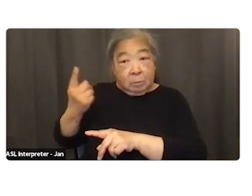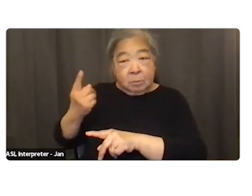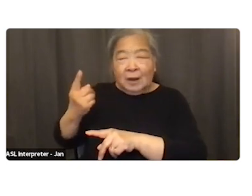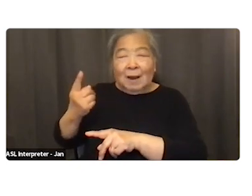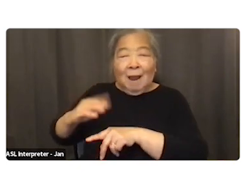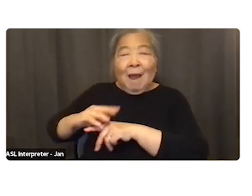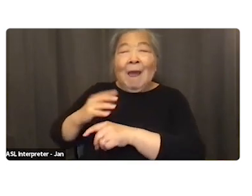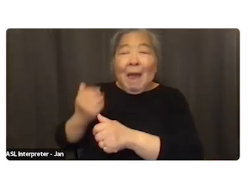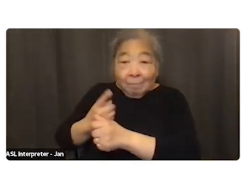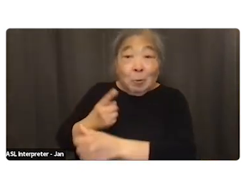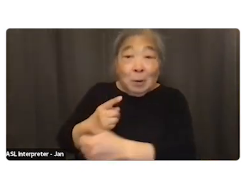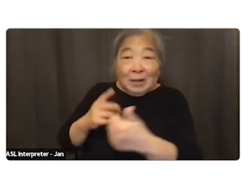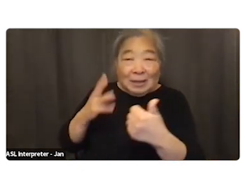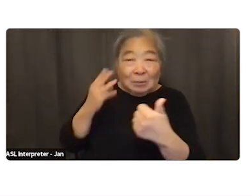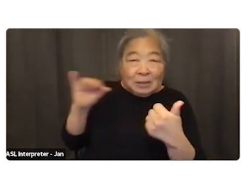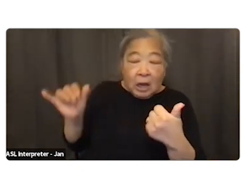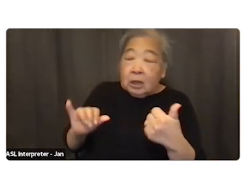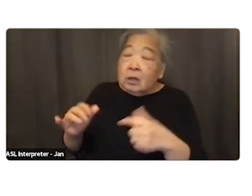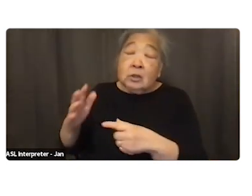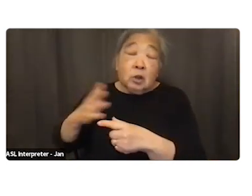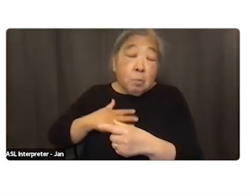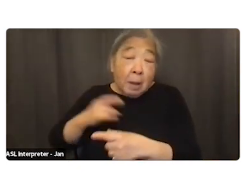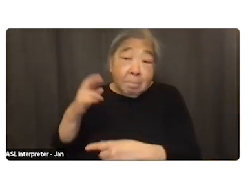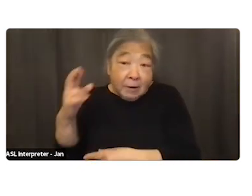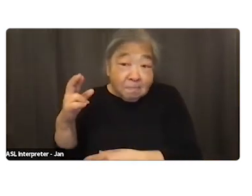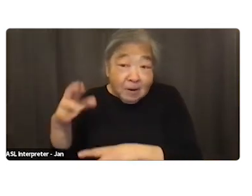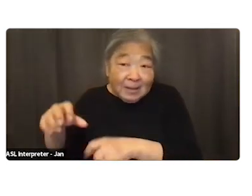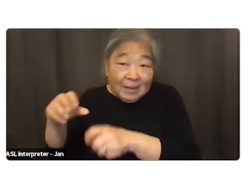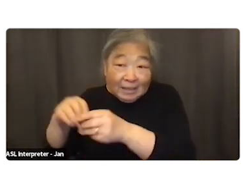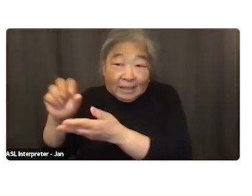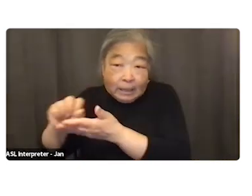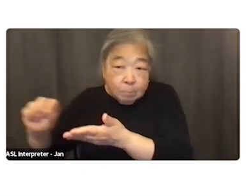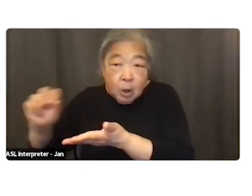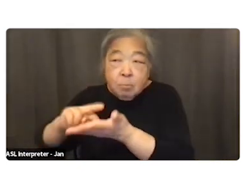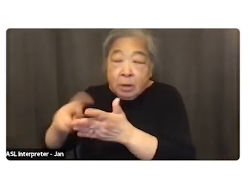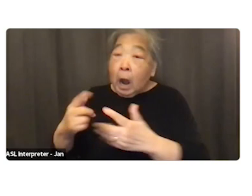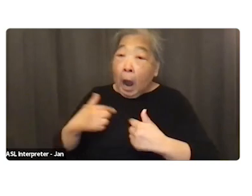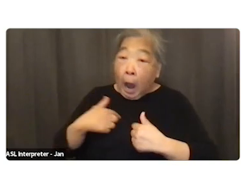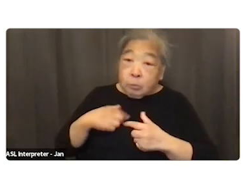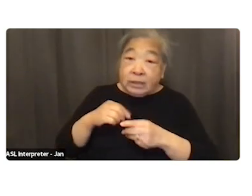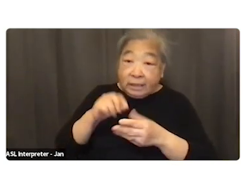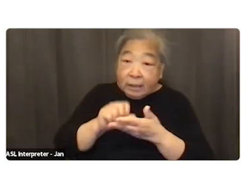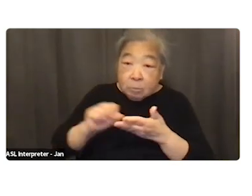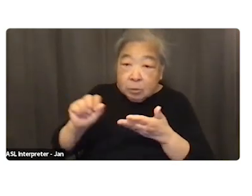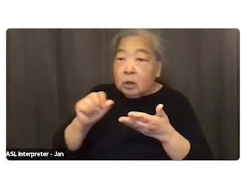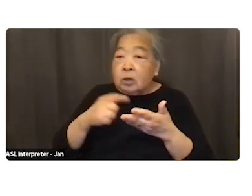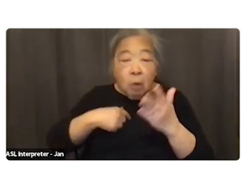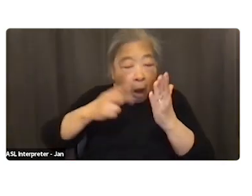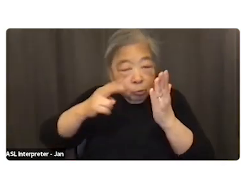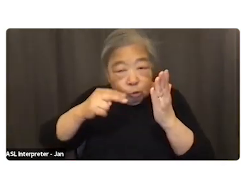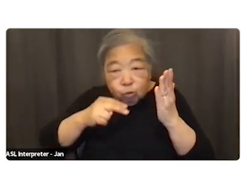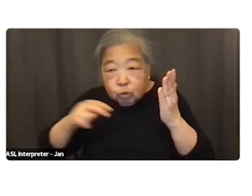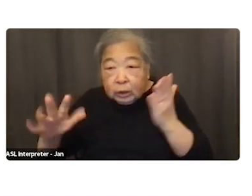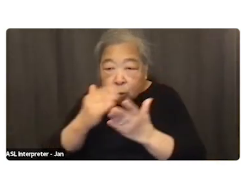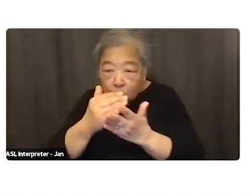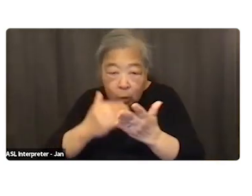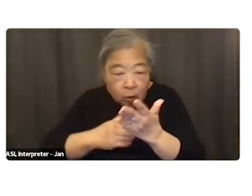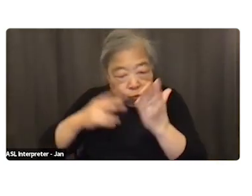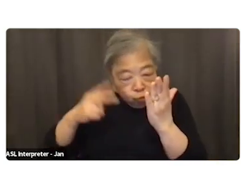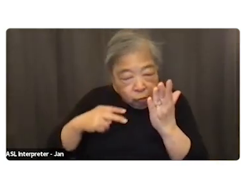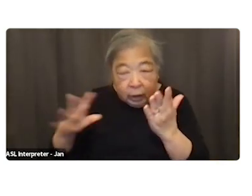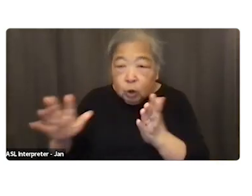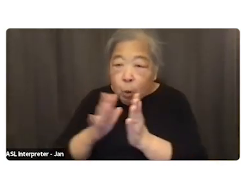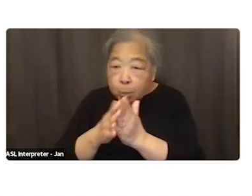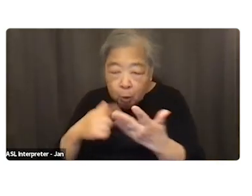was in seminary. So that meant I was in seminary. And so I was reading her syllabi and, reading her books